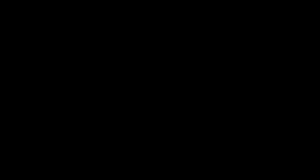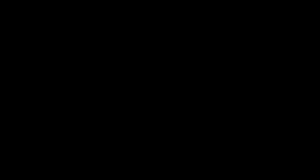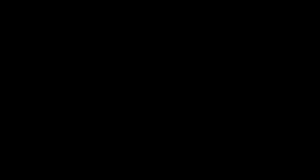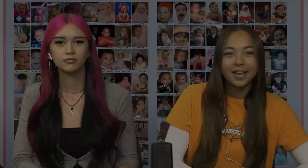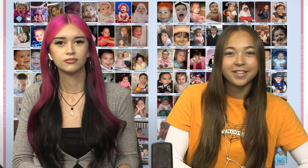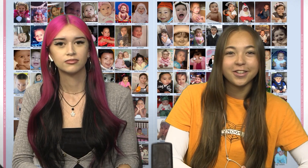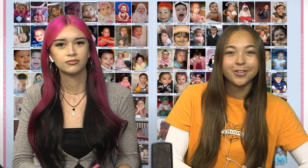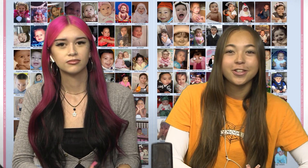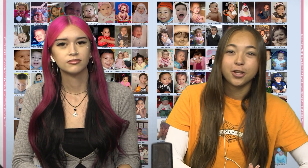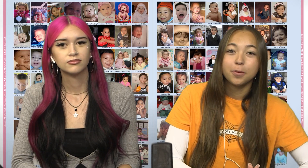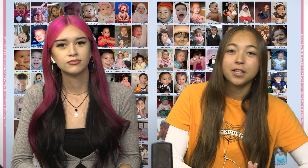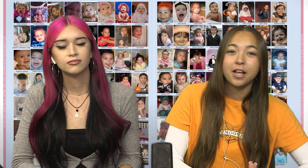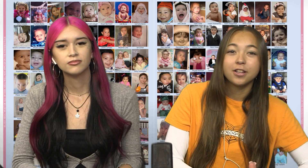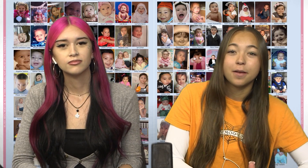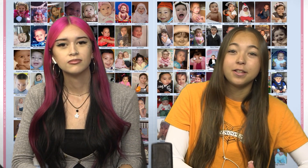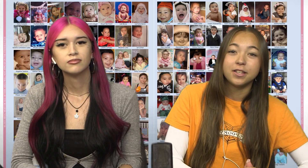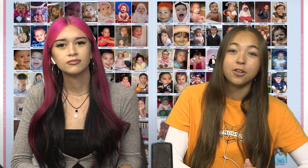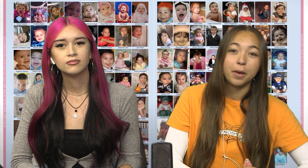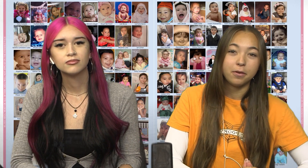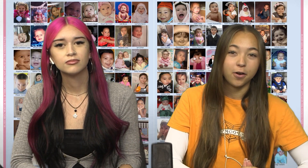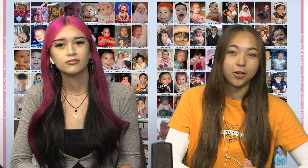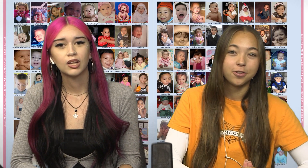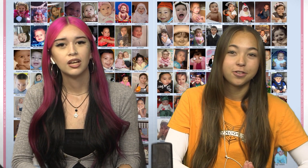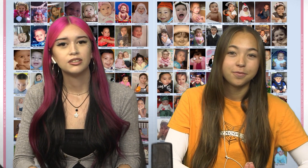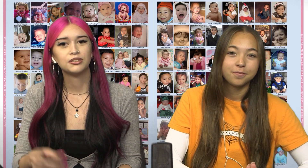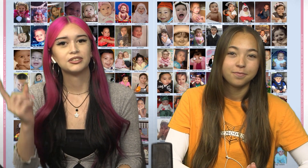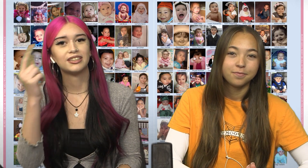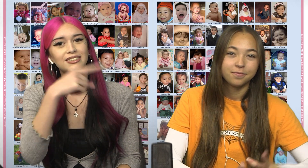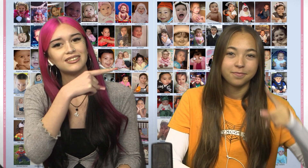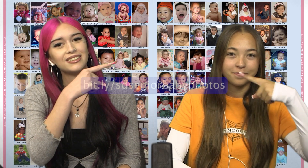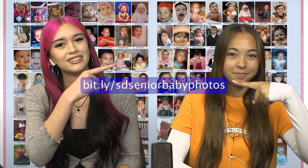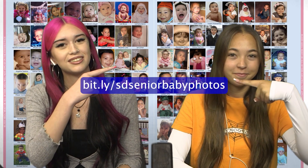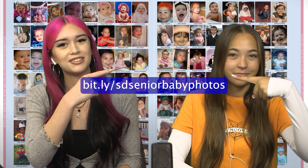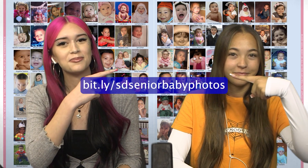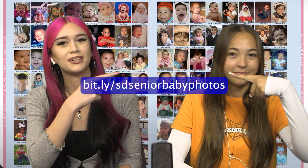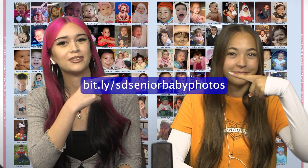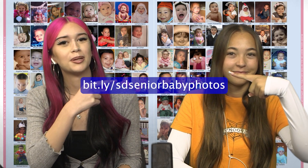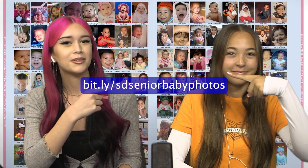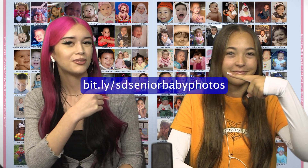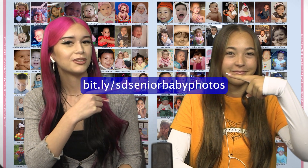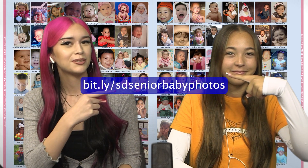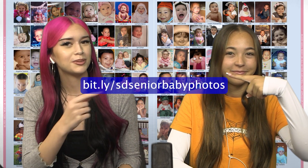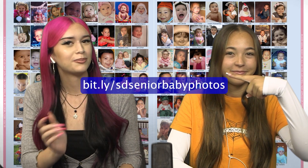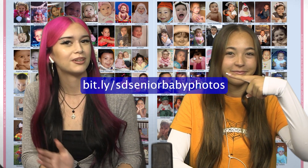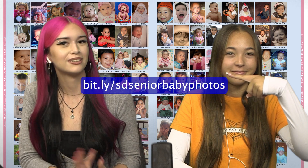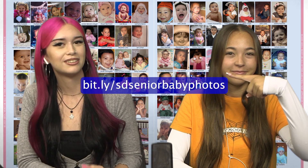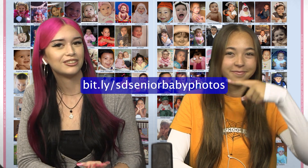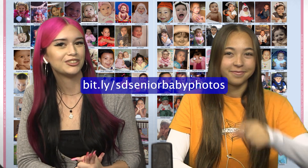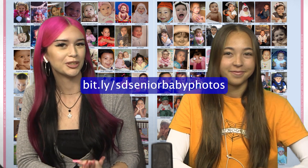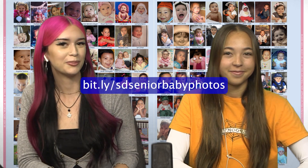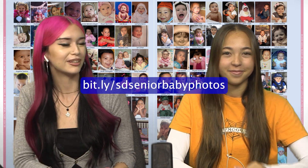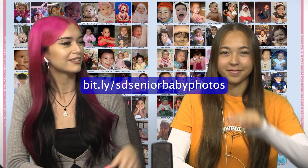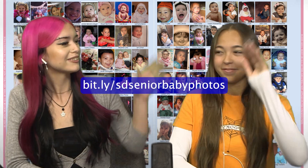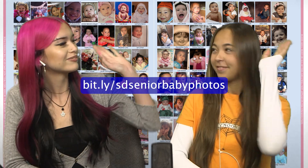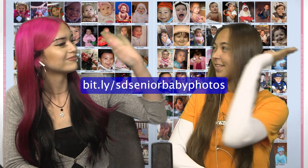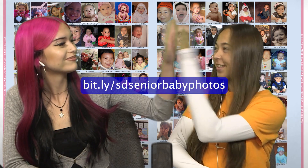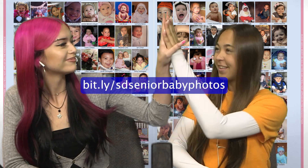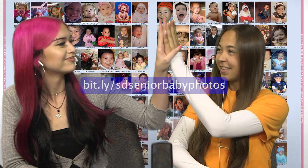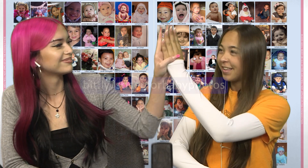news. Hey, seniors, Yearbook is now accepting senior baby photos. Use this link to submit your baby photos and be a part of this year's